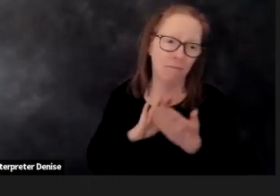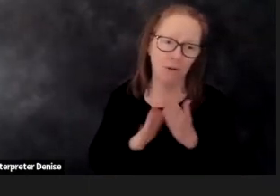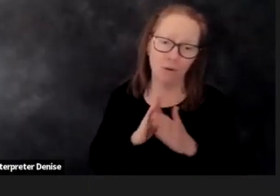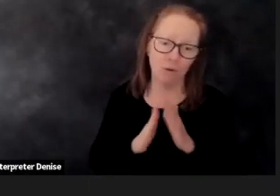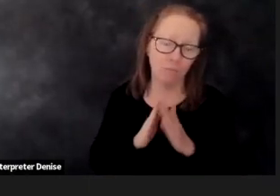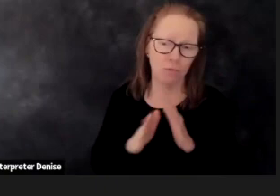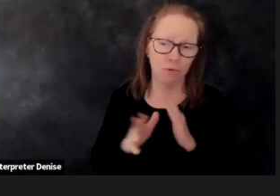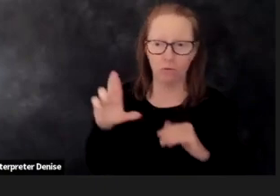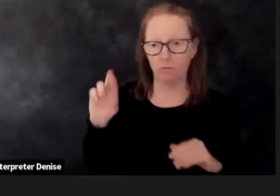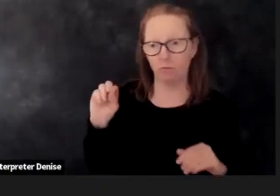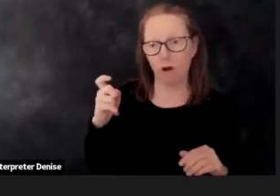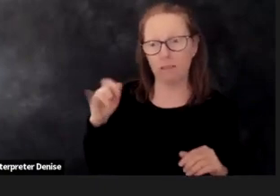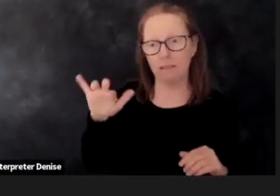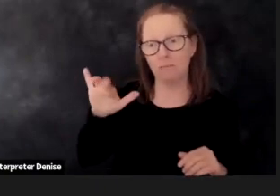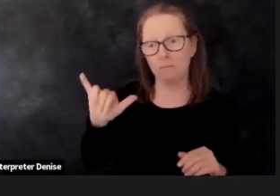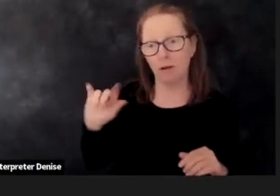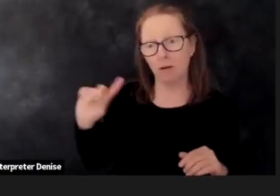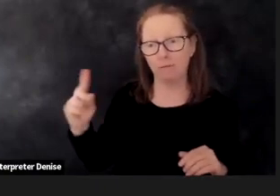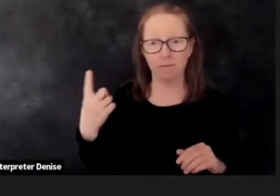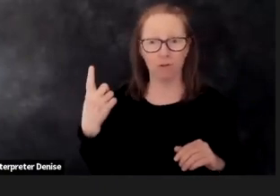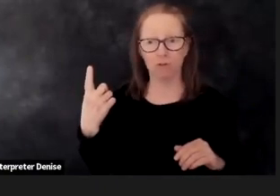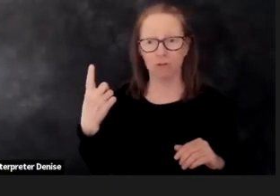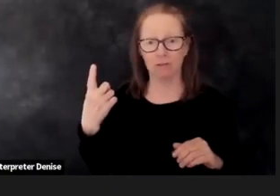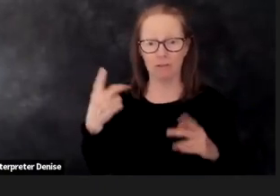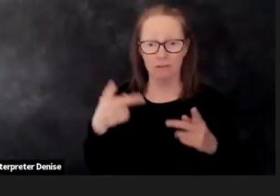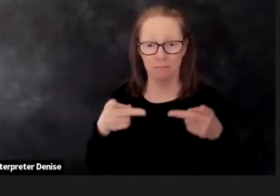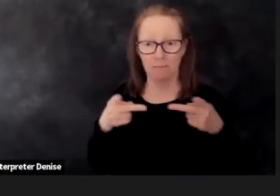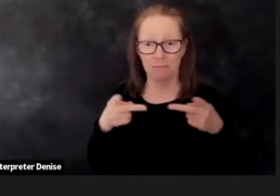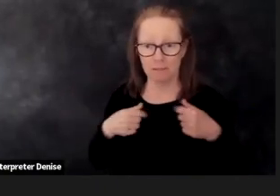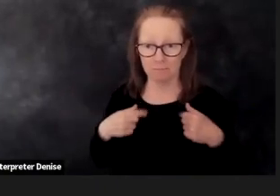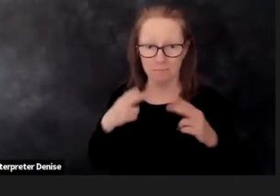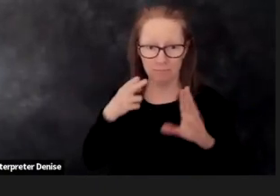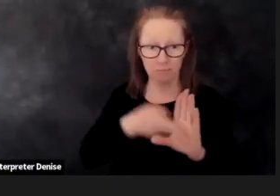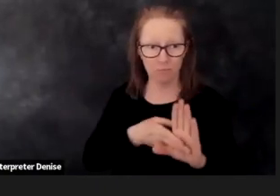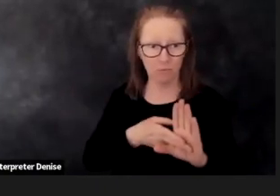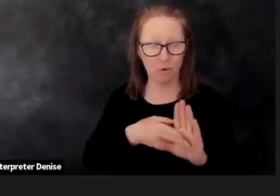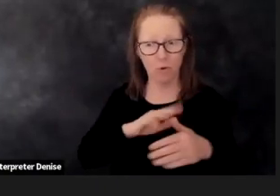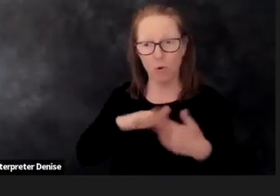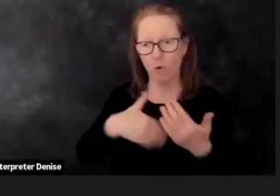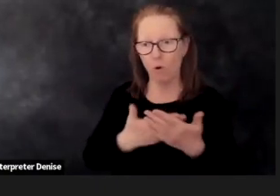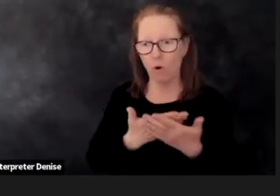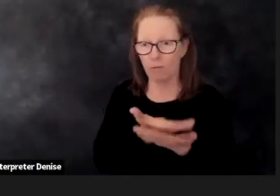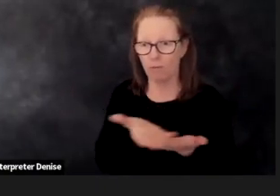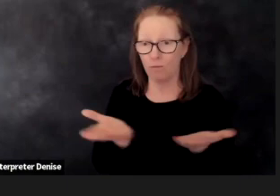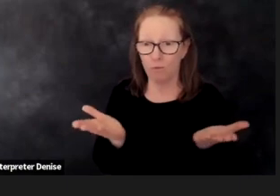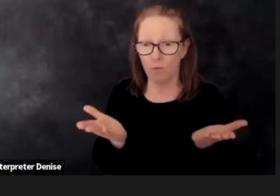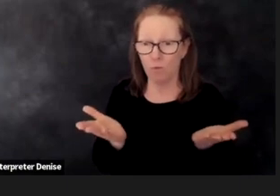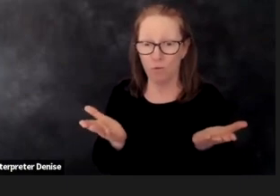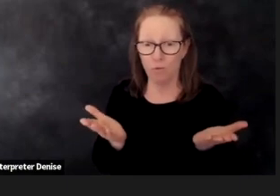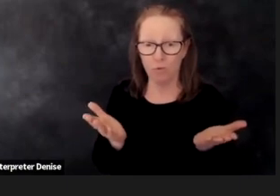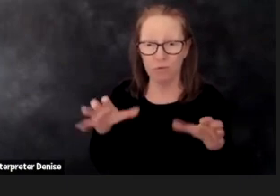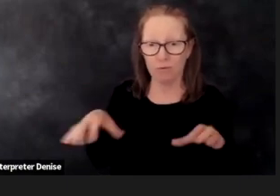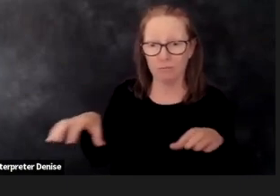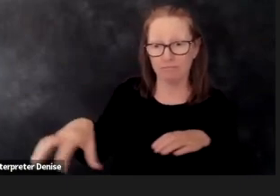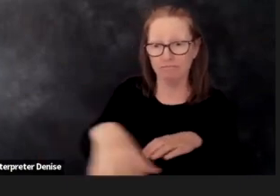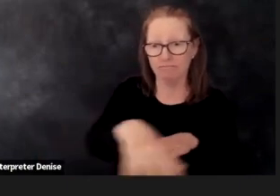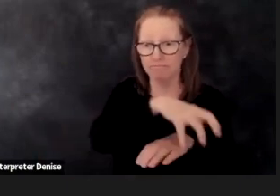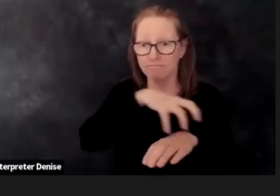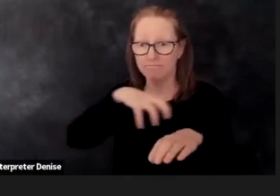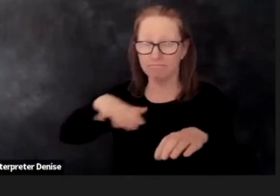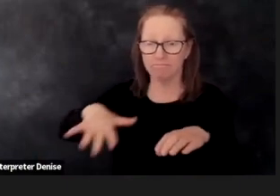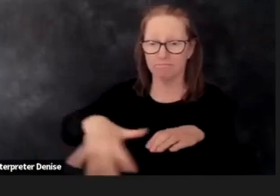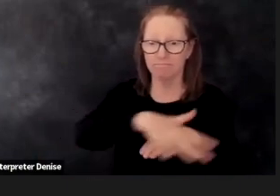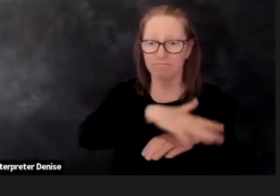and all those facilities in that area are part of my development and who I am. So I would really like to be a part